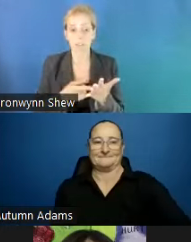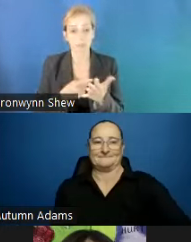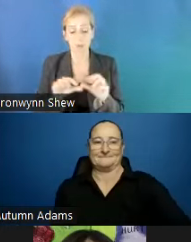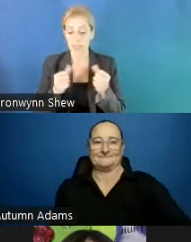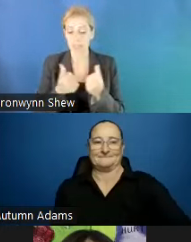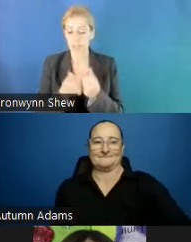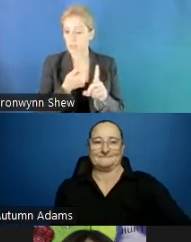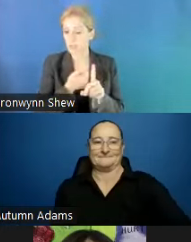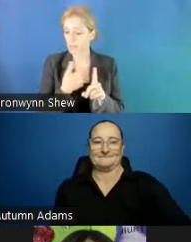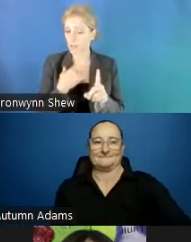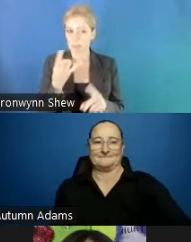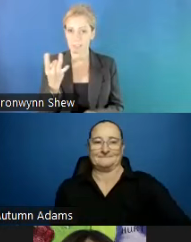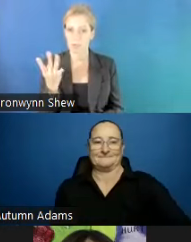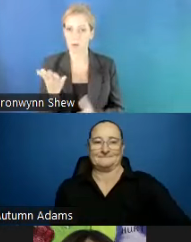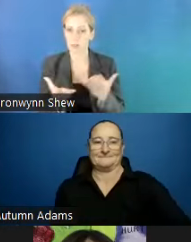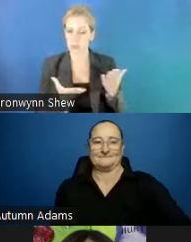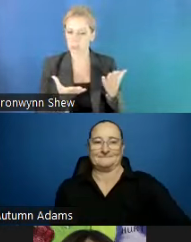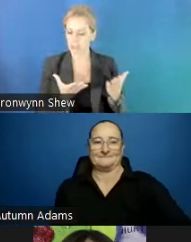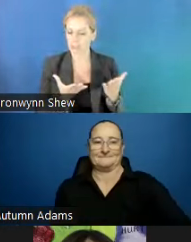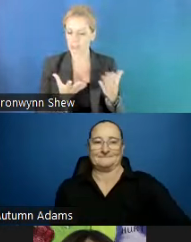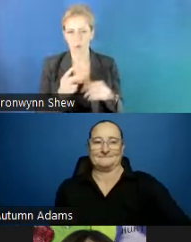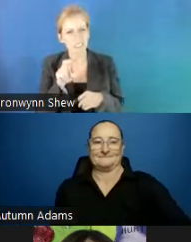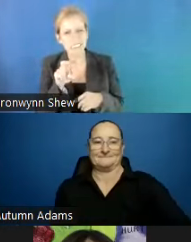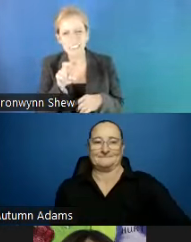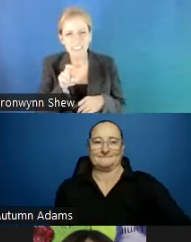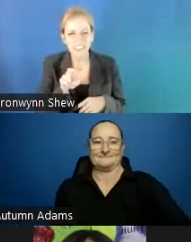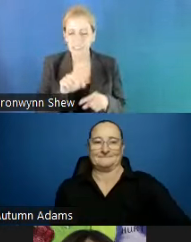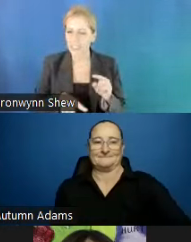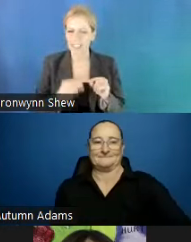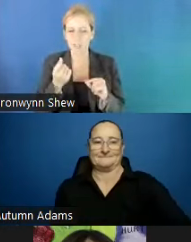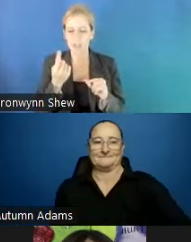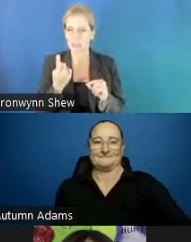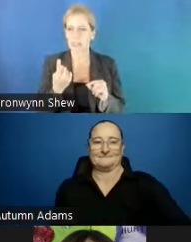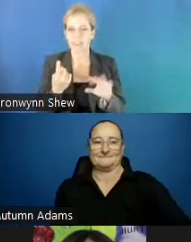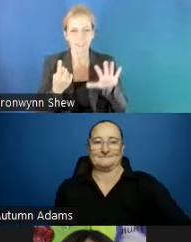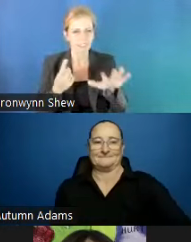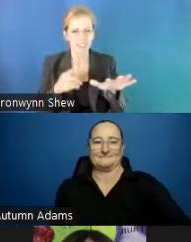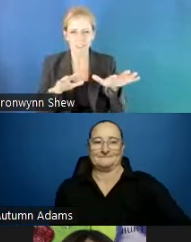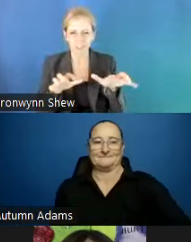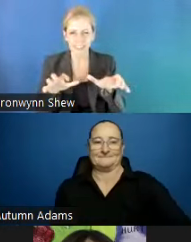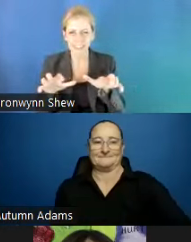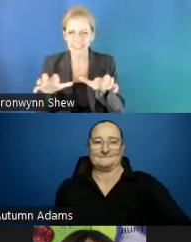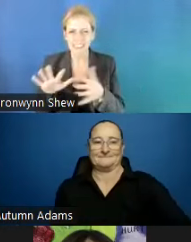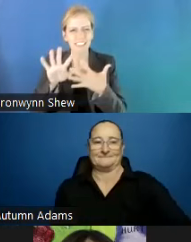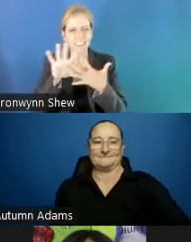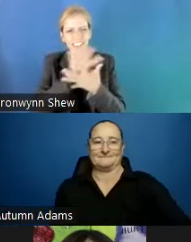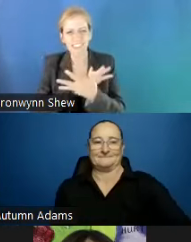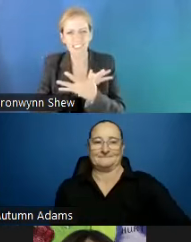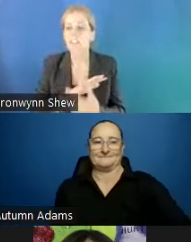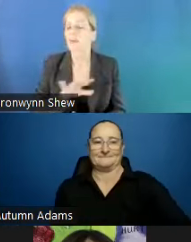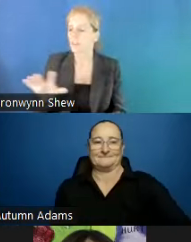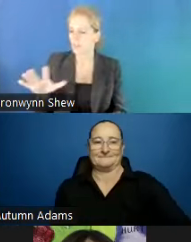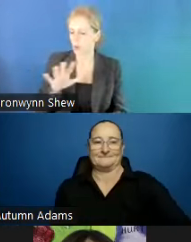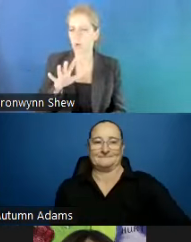and then the person can't really understand them. Maybe the picture is blurry or keeps freezing, and then the interpreter is not getting the right information from the